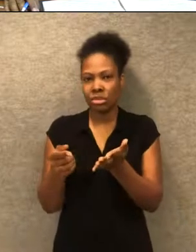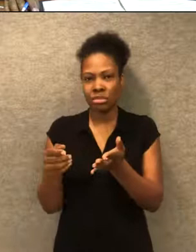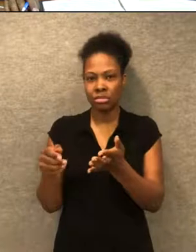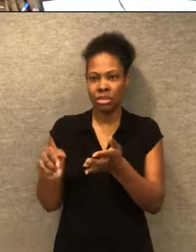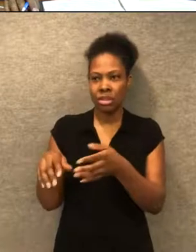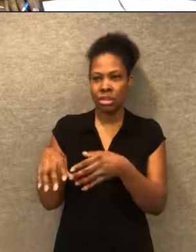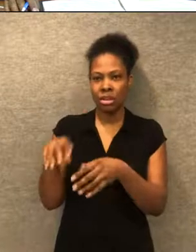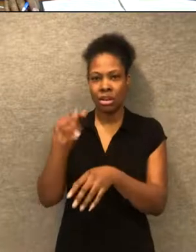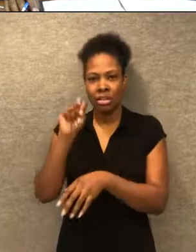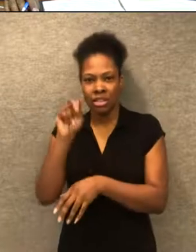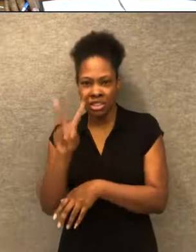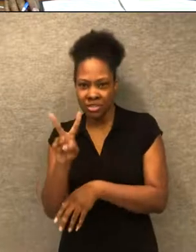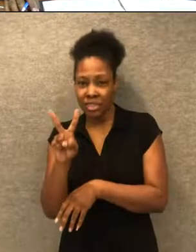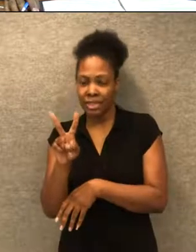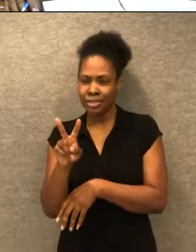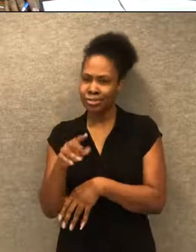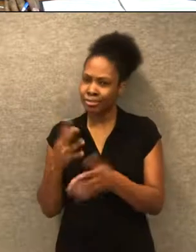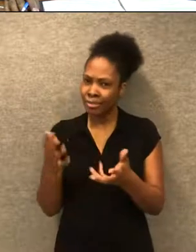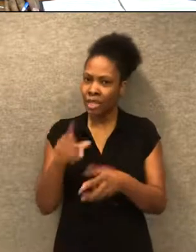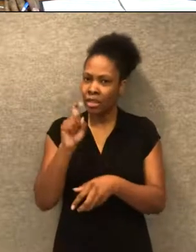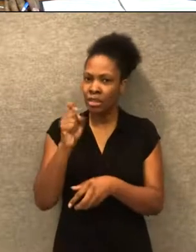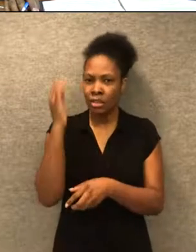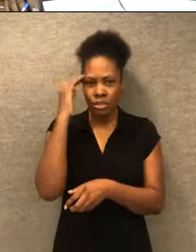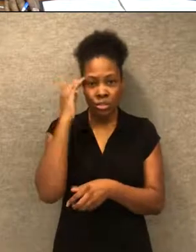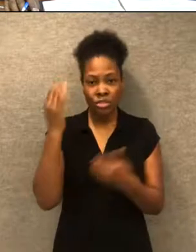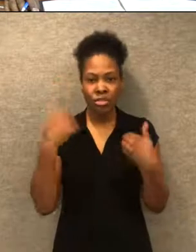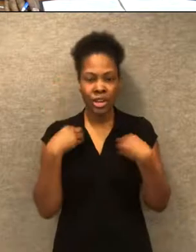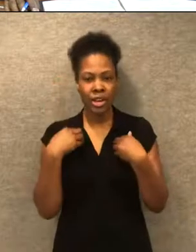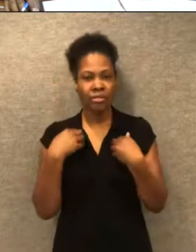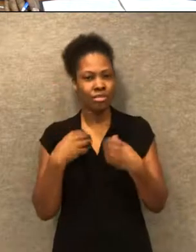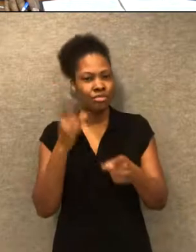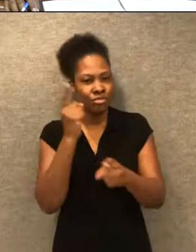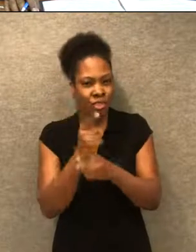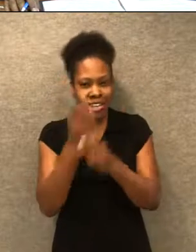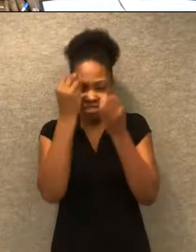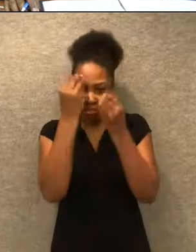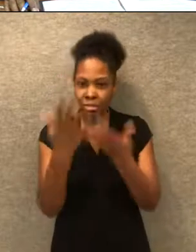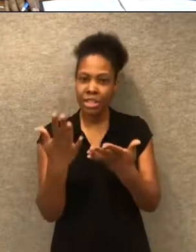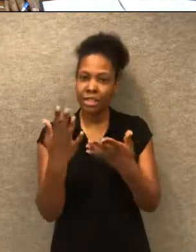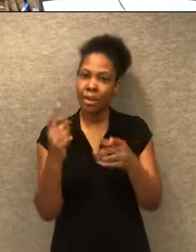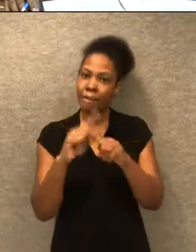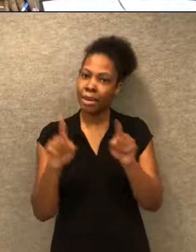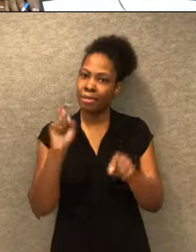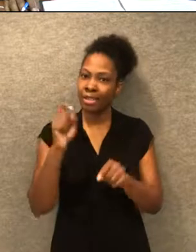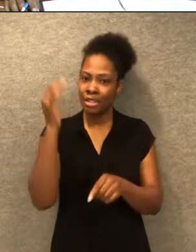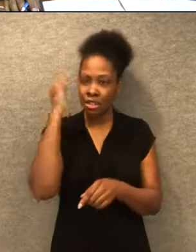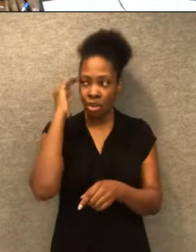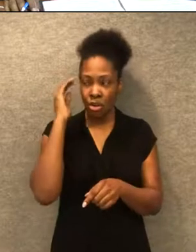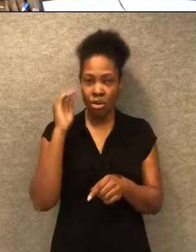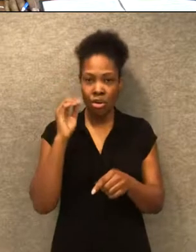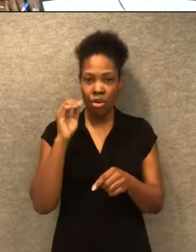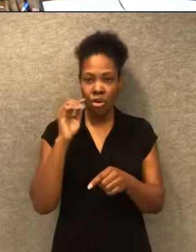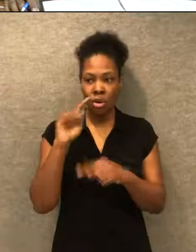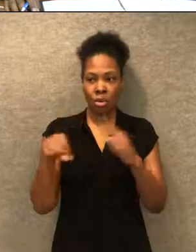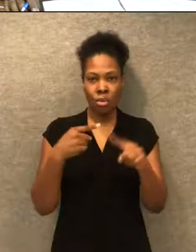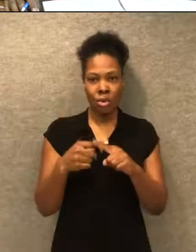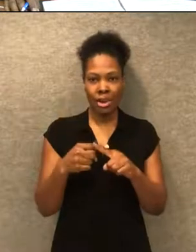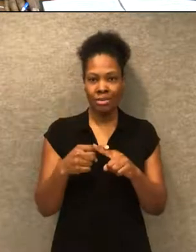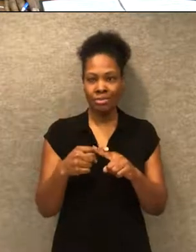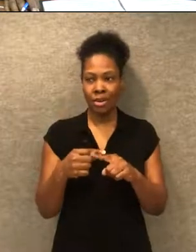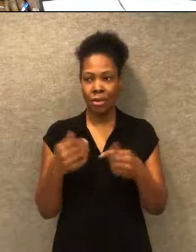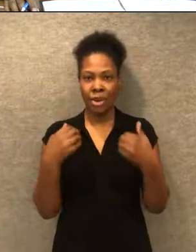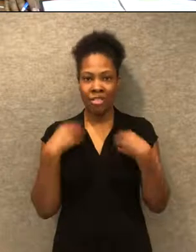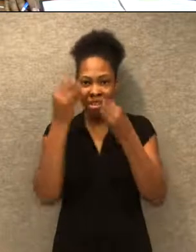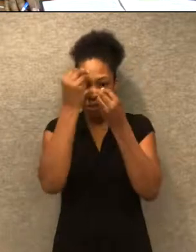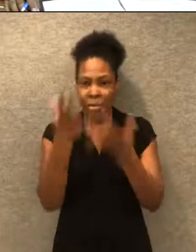access accurate information, appropriate information, but we also need to know when we are heading toward information overload and